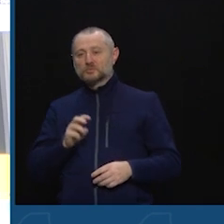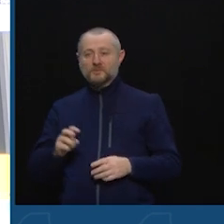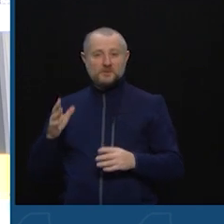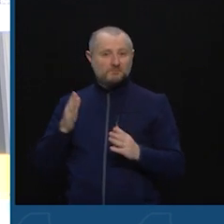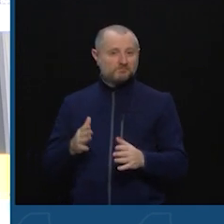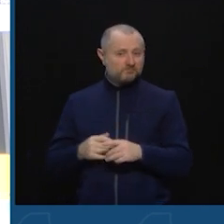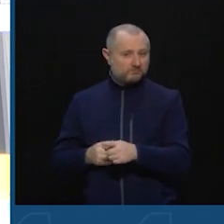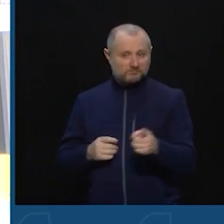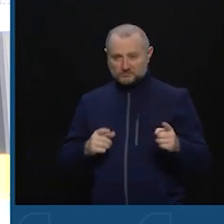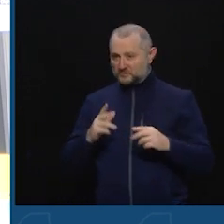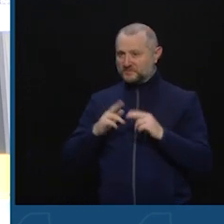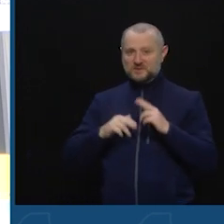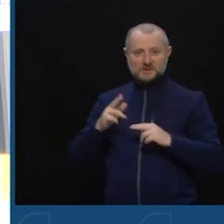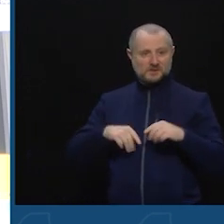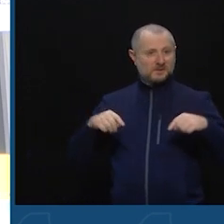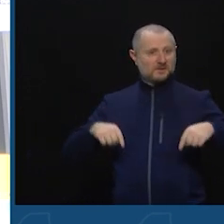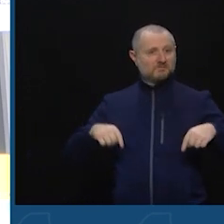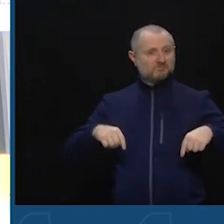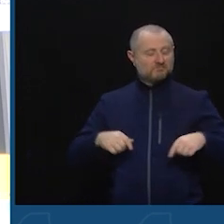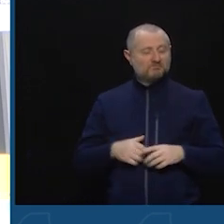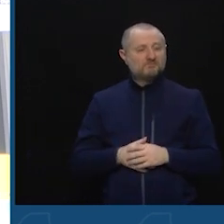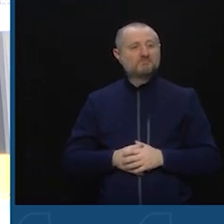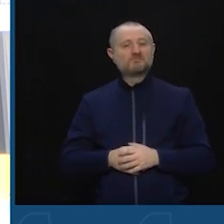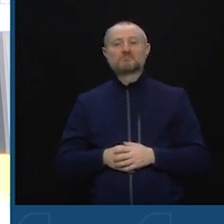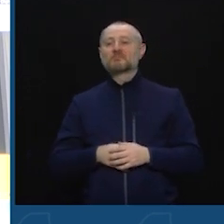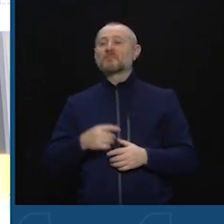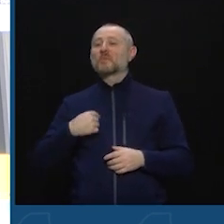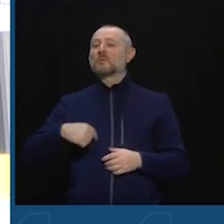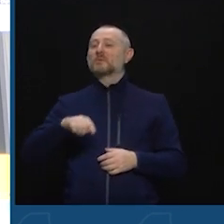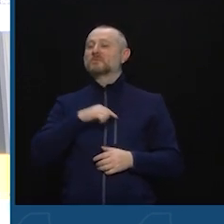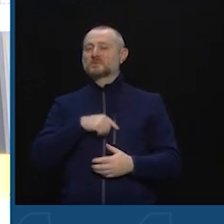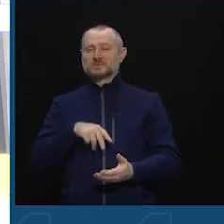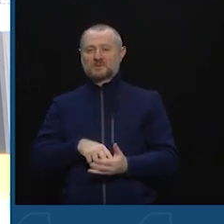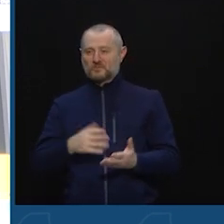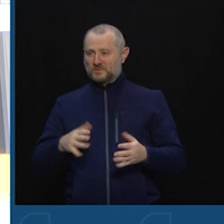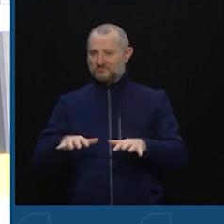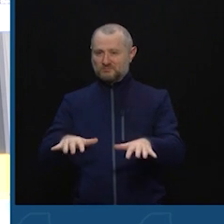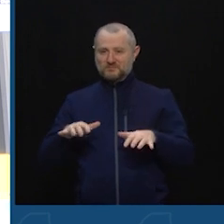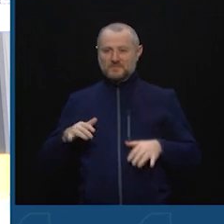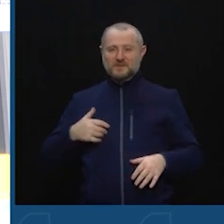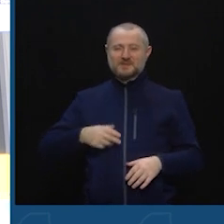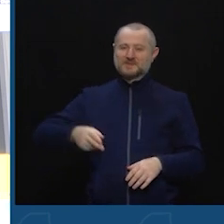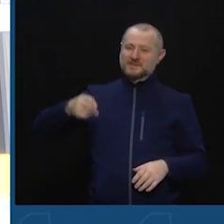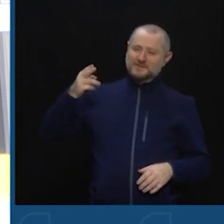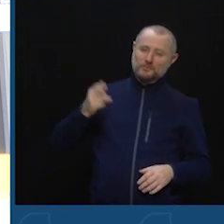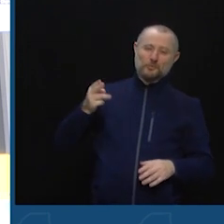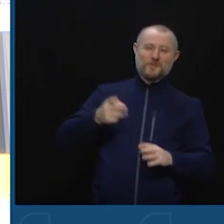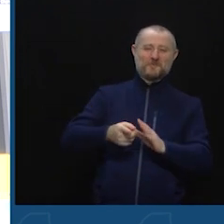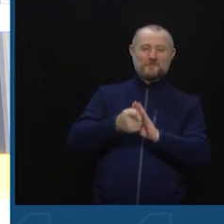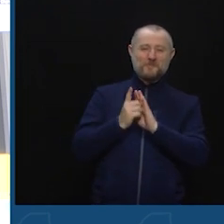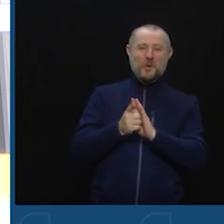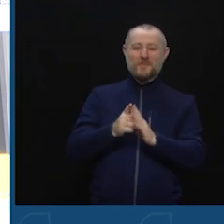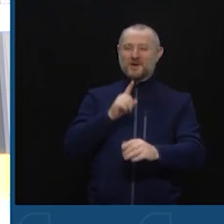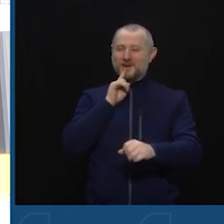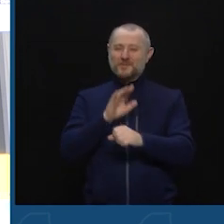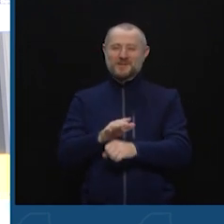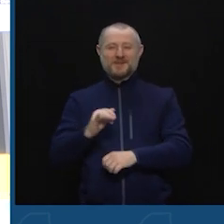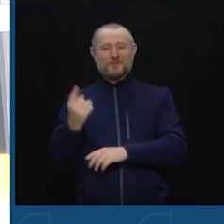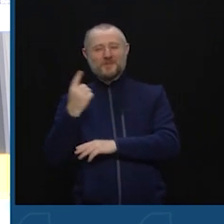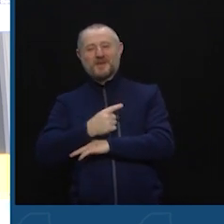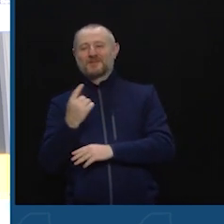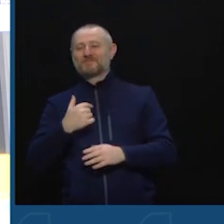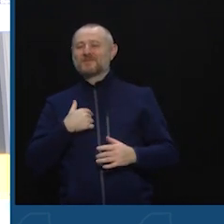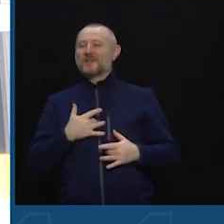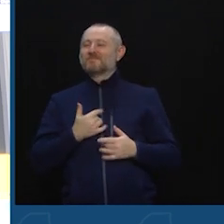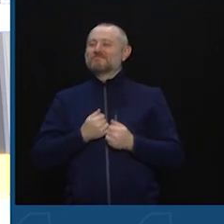at this airport. So as we stand here in this historic moment, I want to express my gratitude once